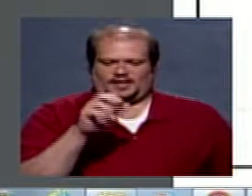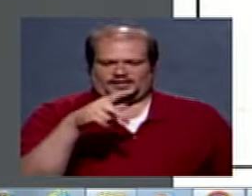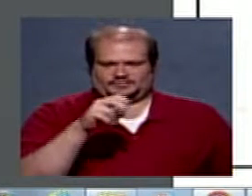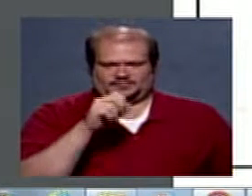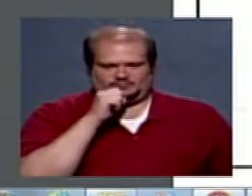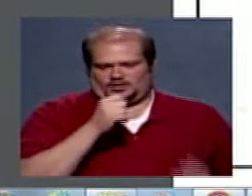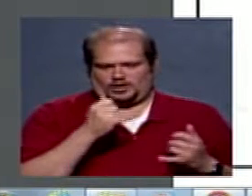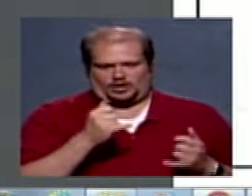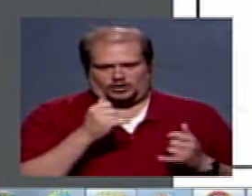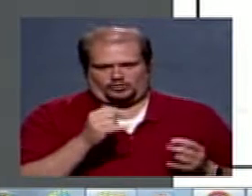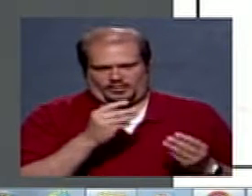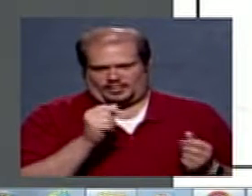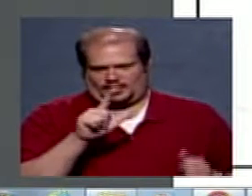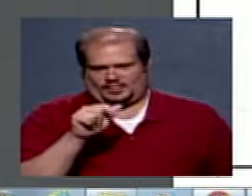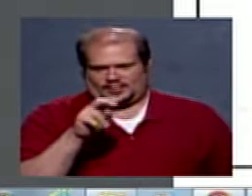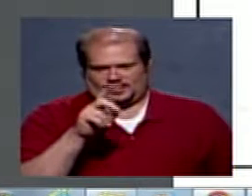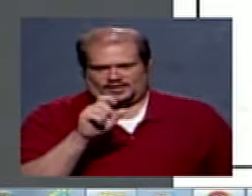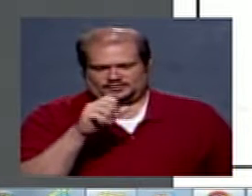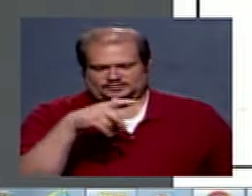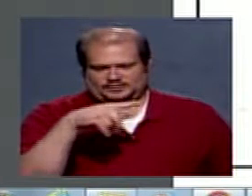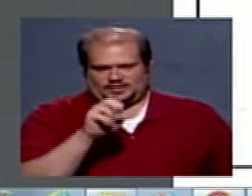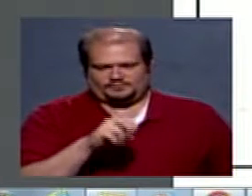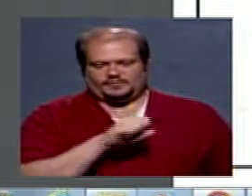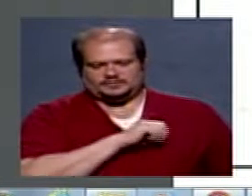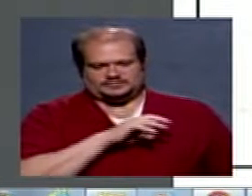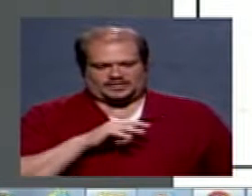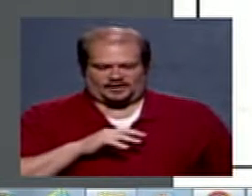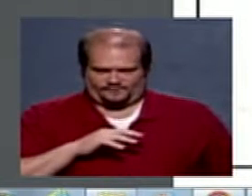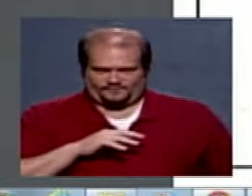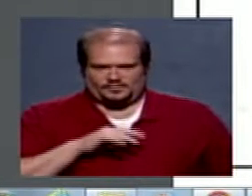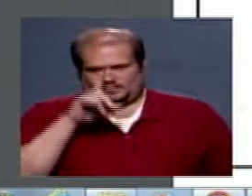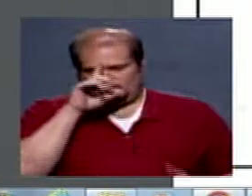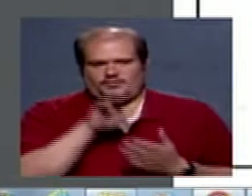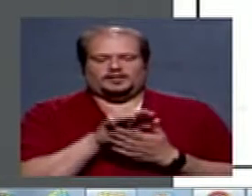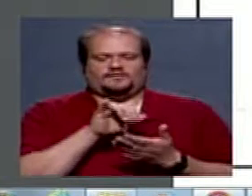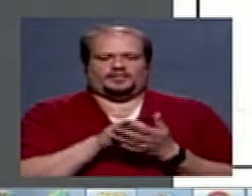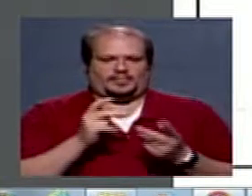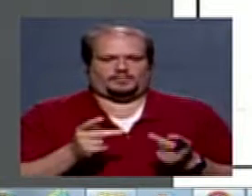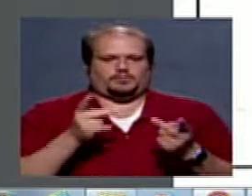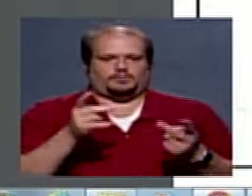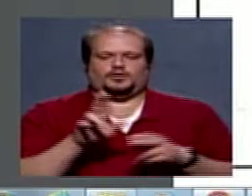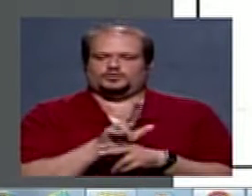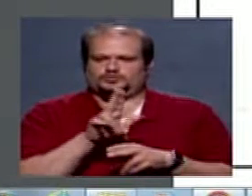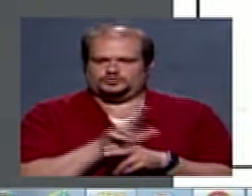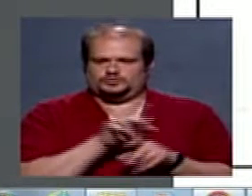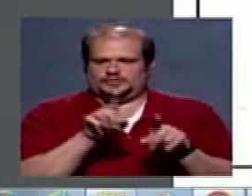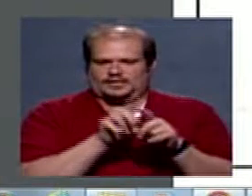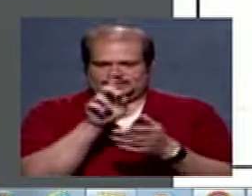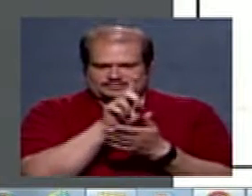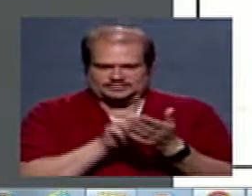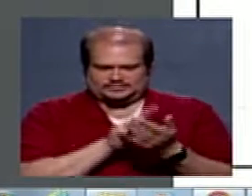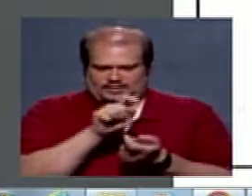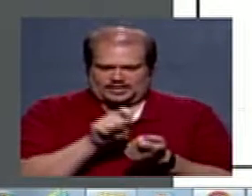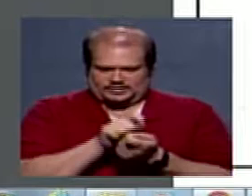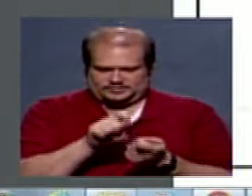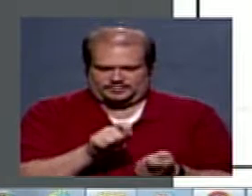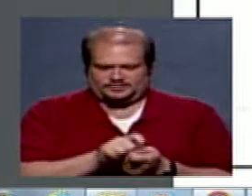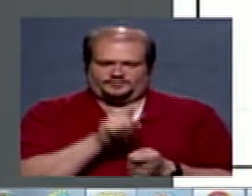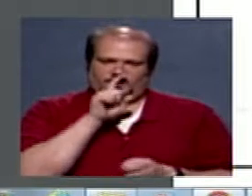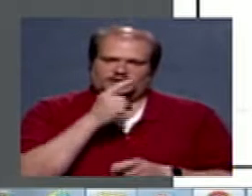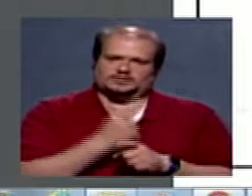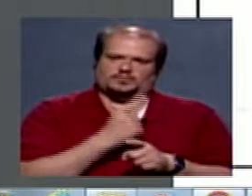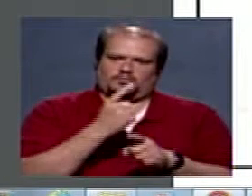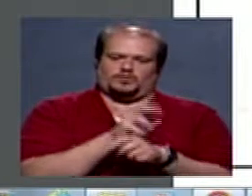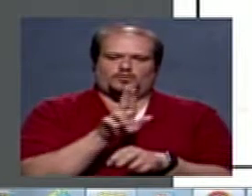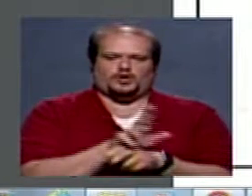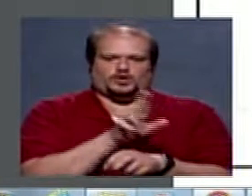not currently landscaped. Staff does believe the proposed use as designed and specified is an appropriate